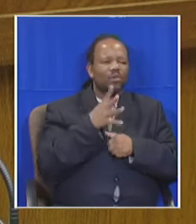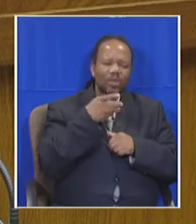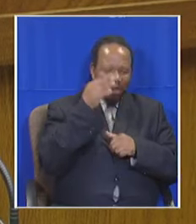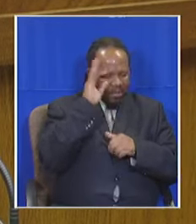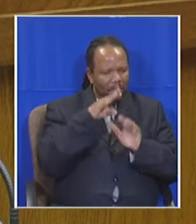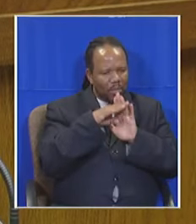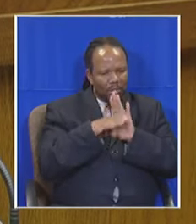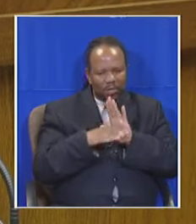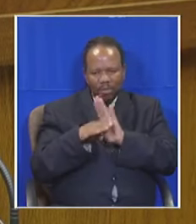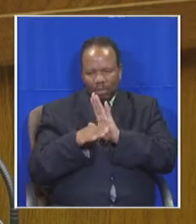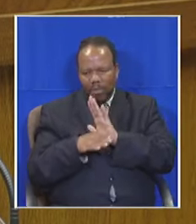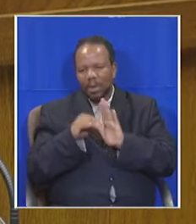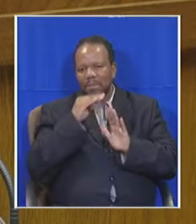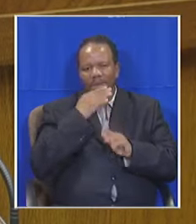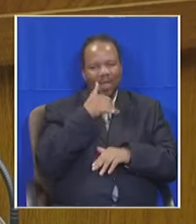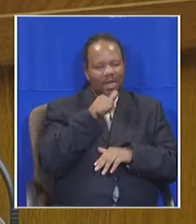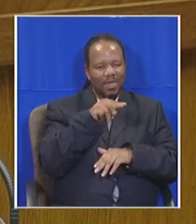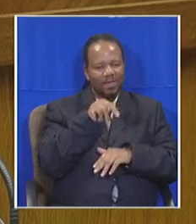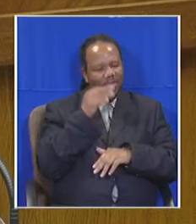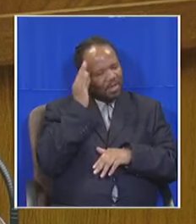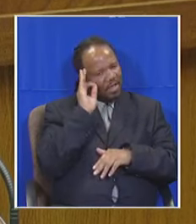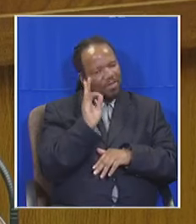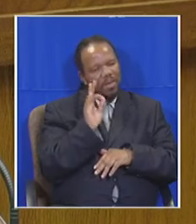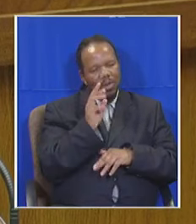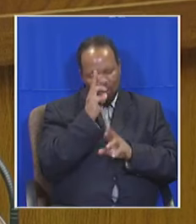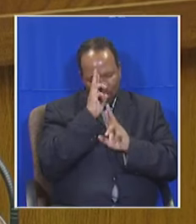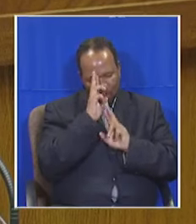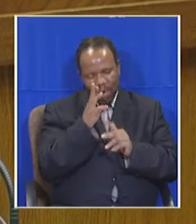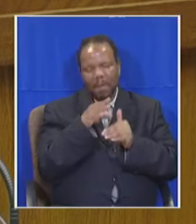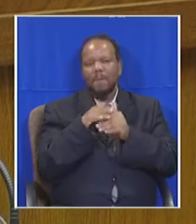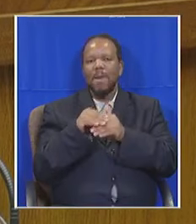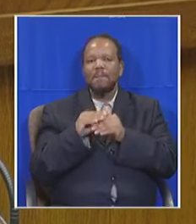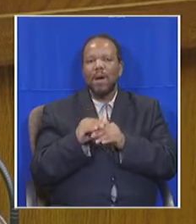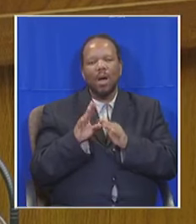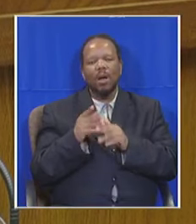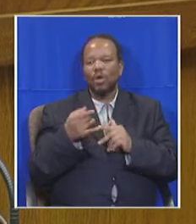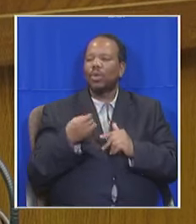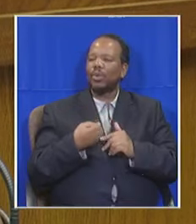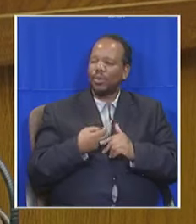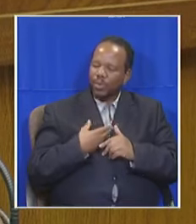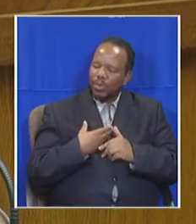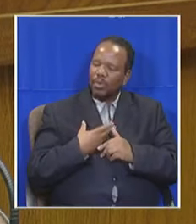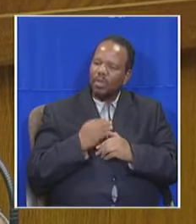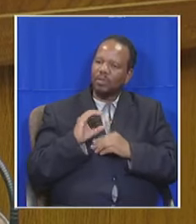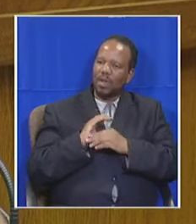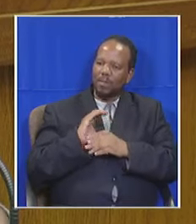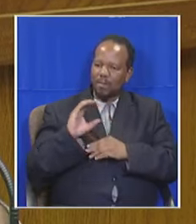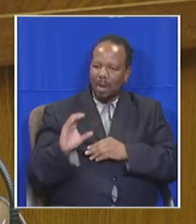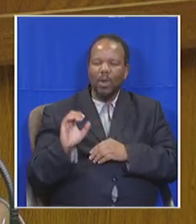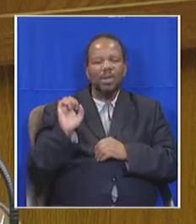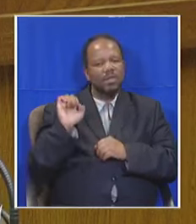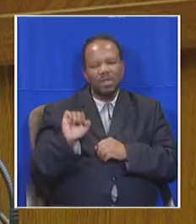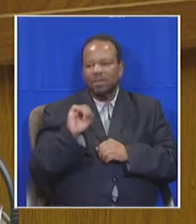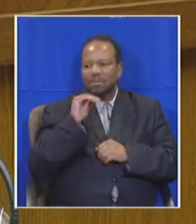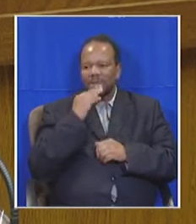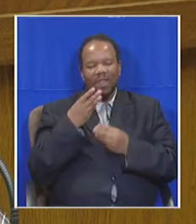ANC-led government that I'm talking about. Honorable members, empowering youth is building a nation. We agree that a lot still needs to